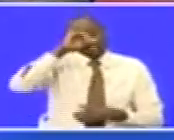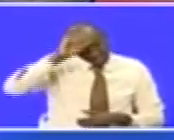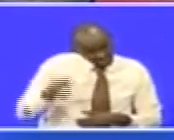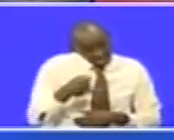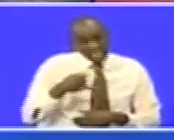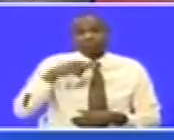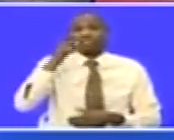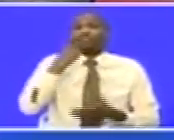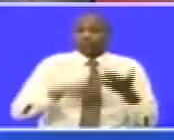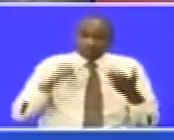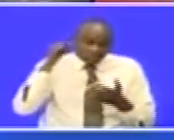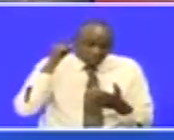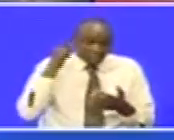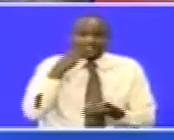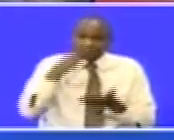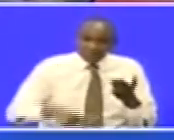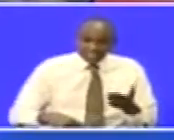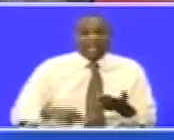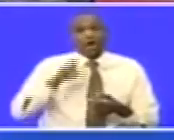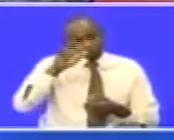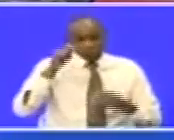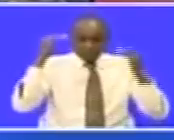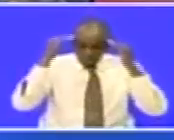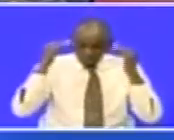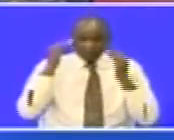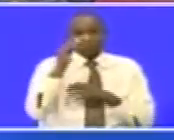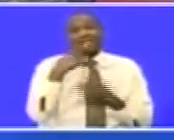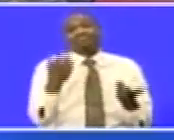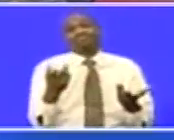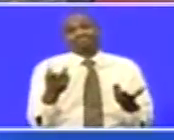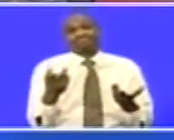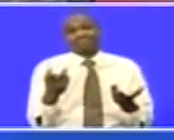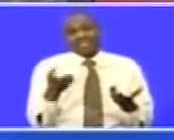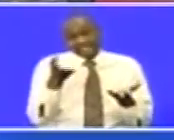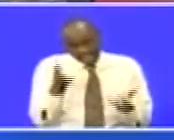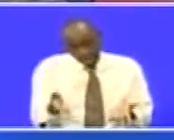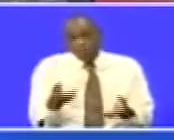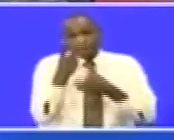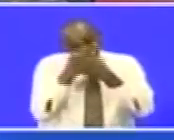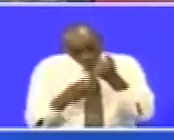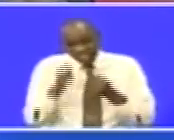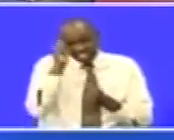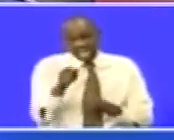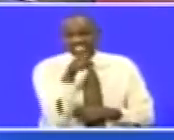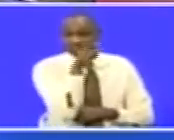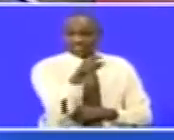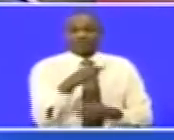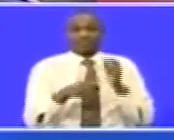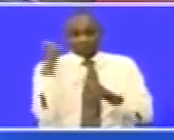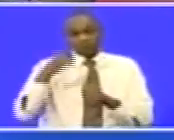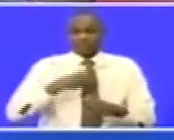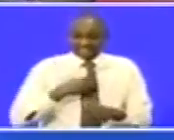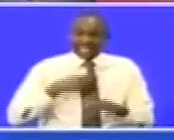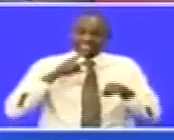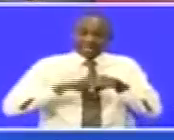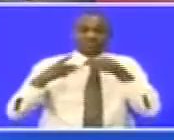has ruled that orders from the Court of Appeals stand, which essentially means Kalpana Rawal and Philip Tunoi will retire at